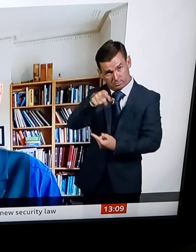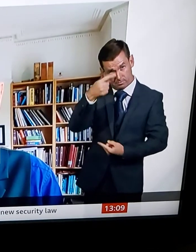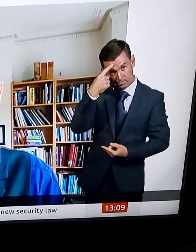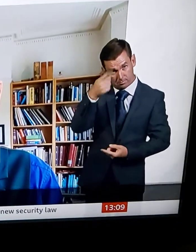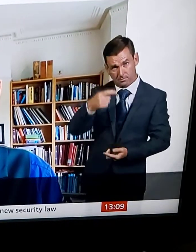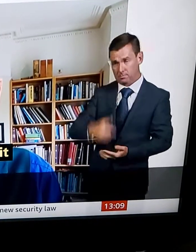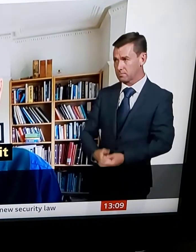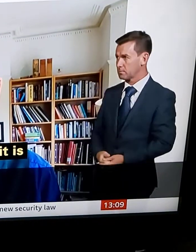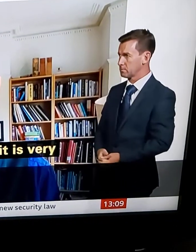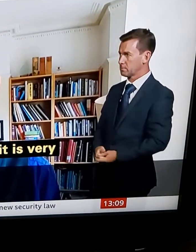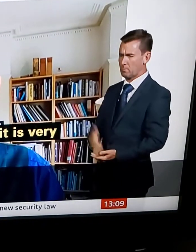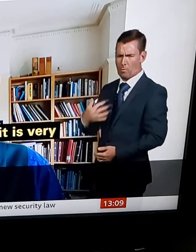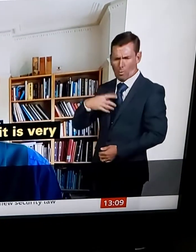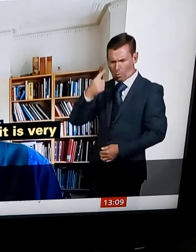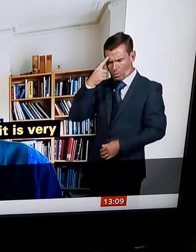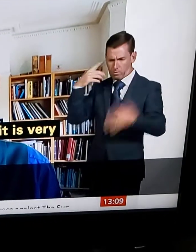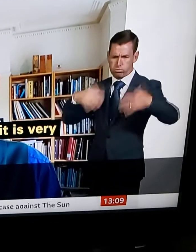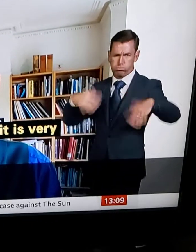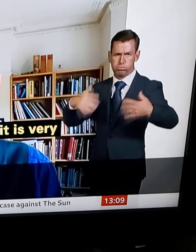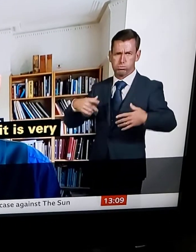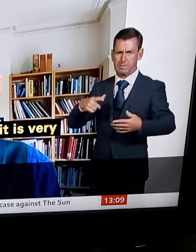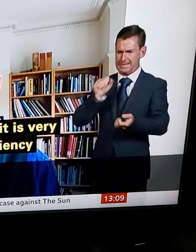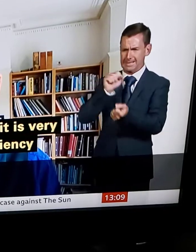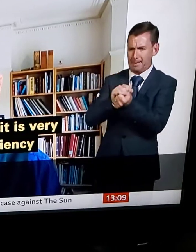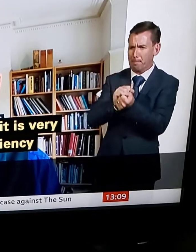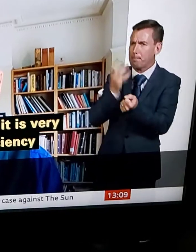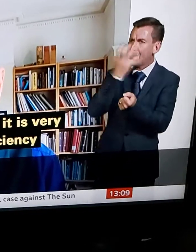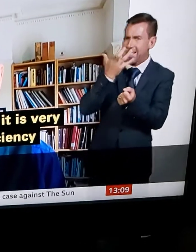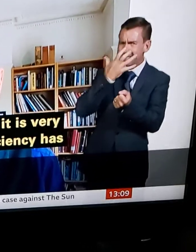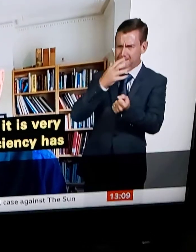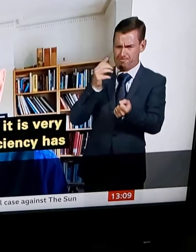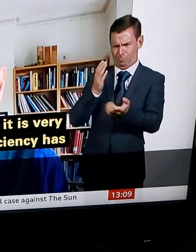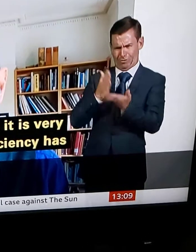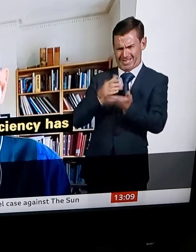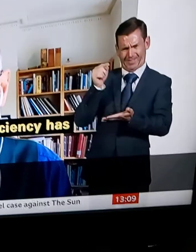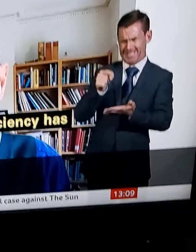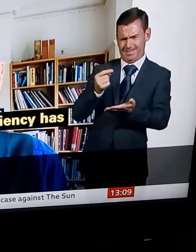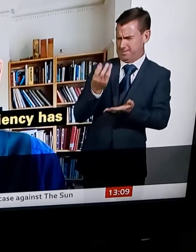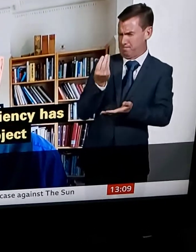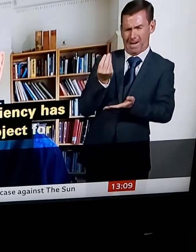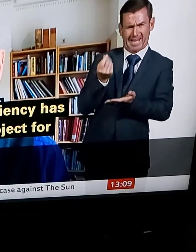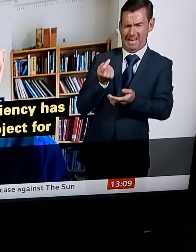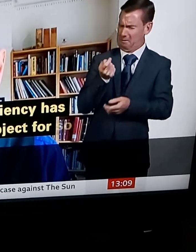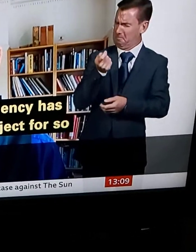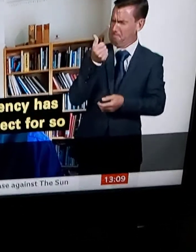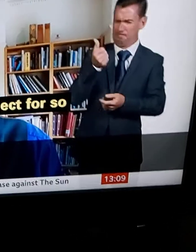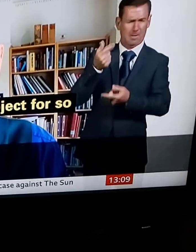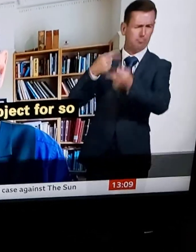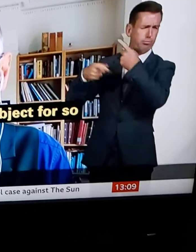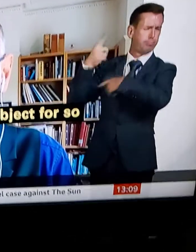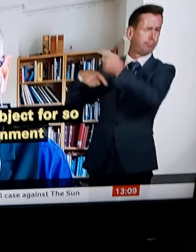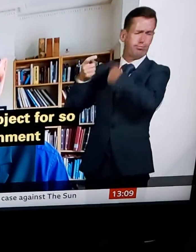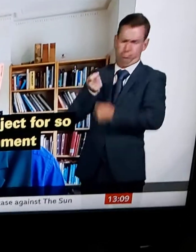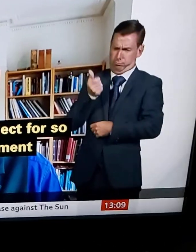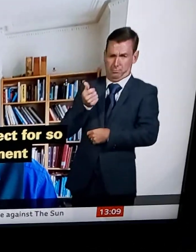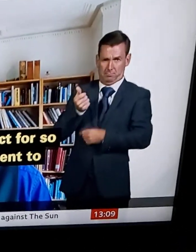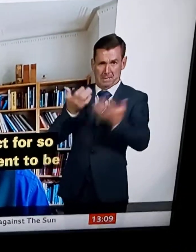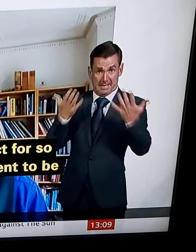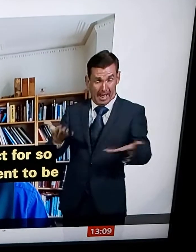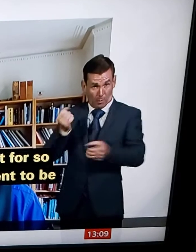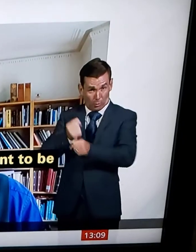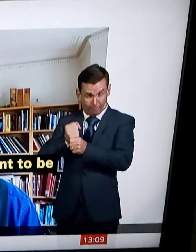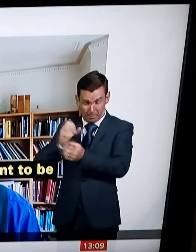-beater. It was those words that were in a headline and an article in The Sun, where the journalist Depp won the request to J.K. Rowan, supporting